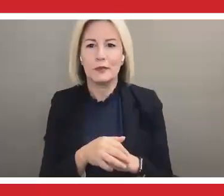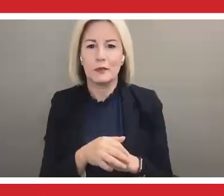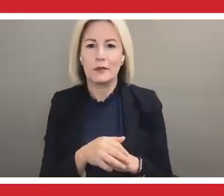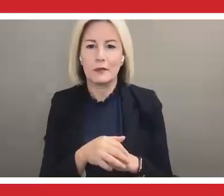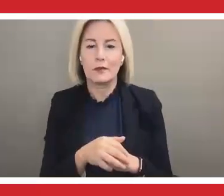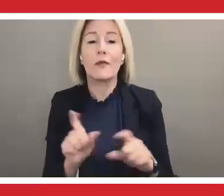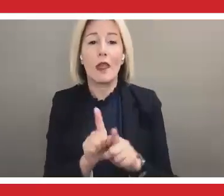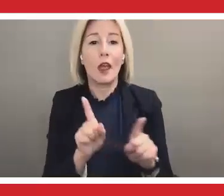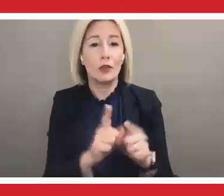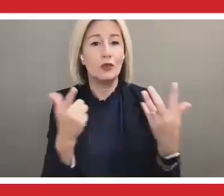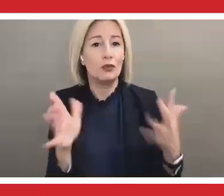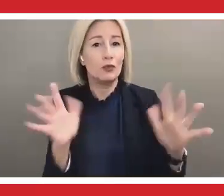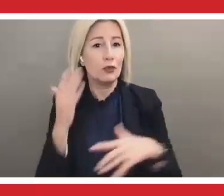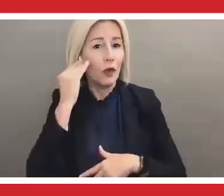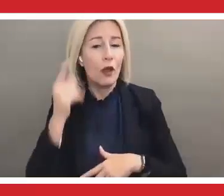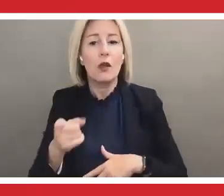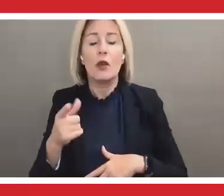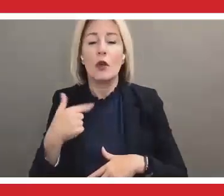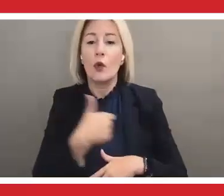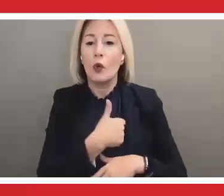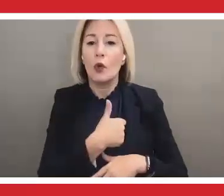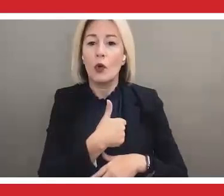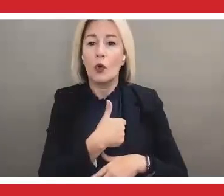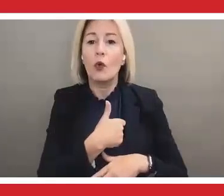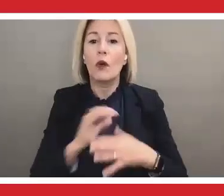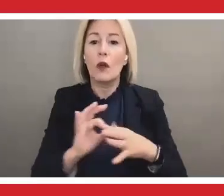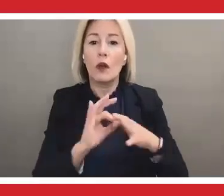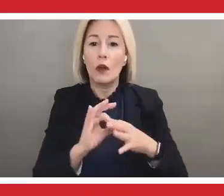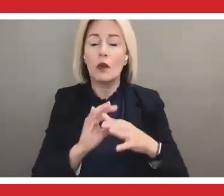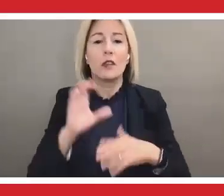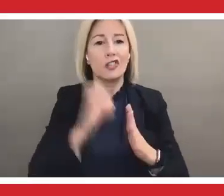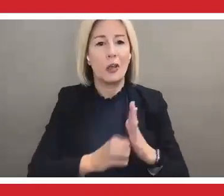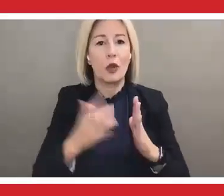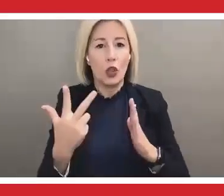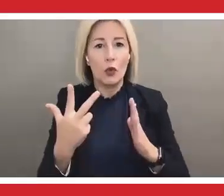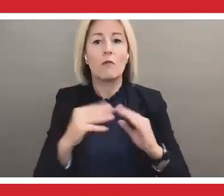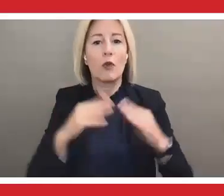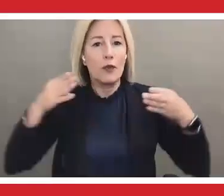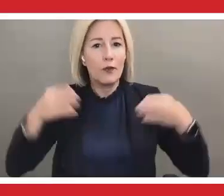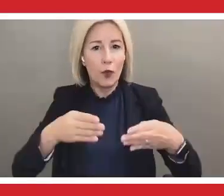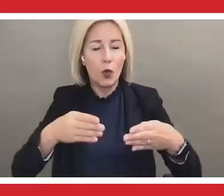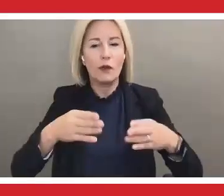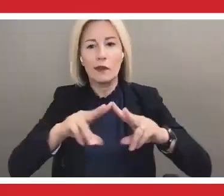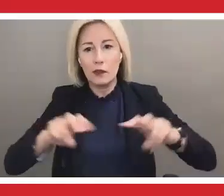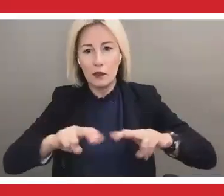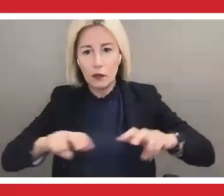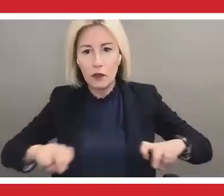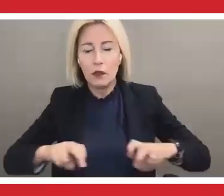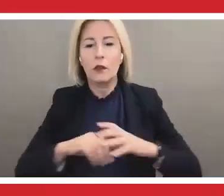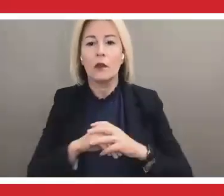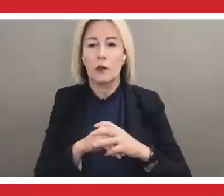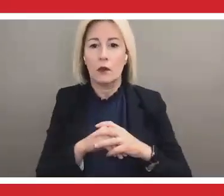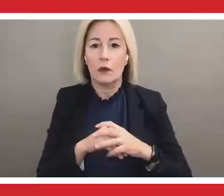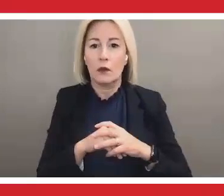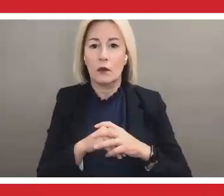we collaborated in the elaboration of the chapter 3 that is more focused on the assessment of digital government at the